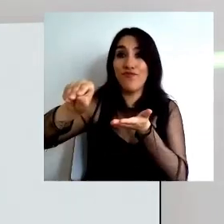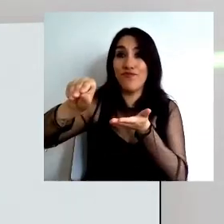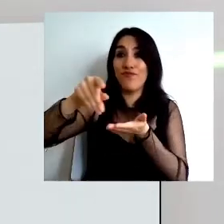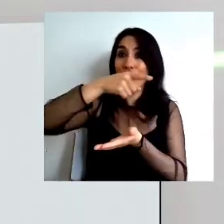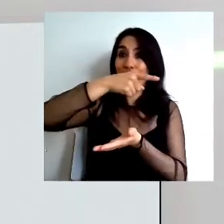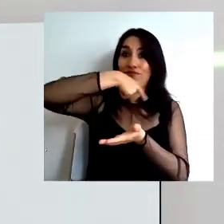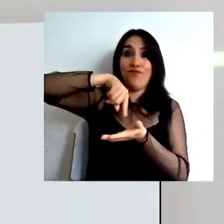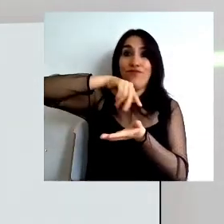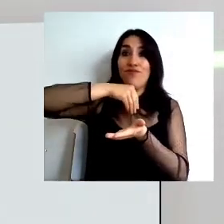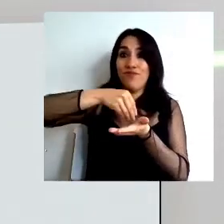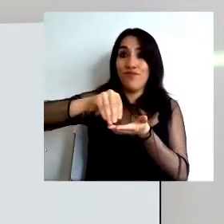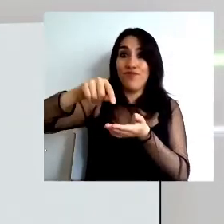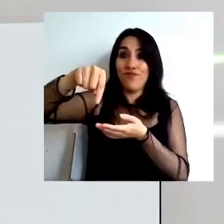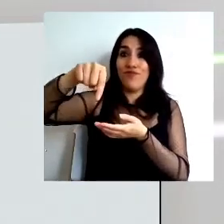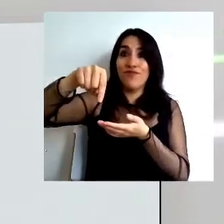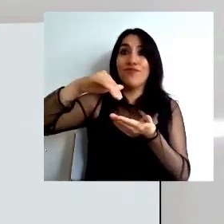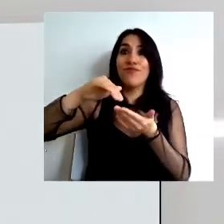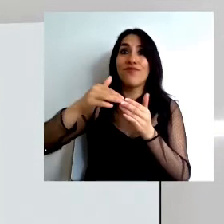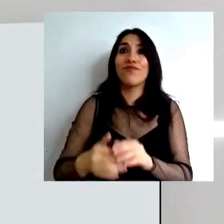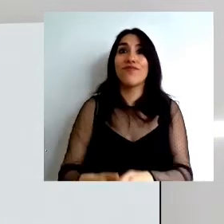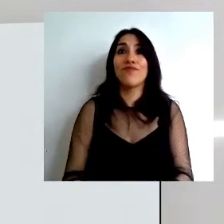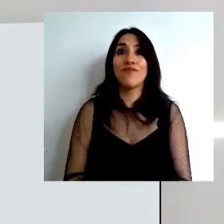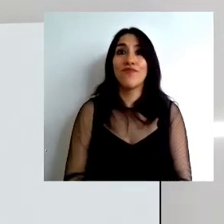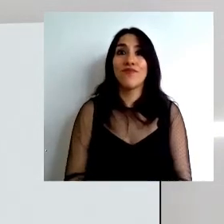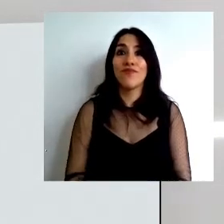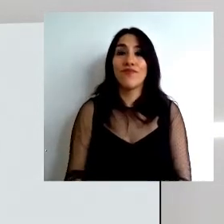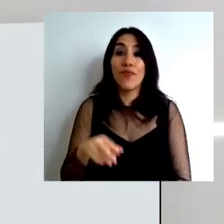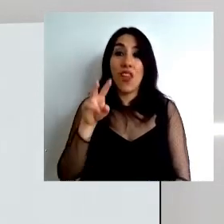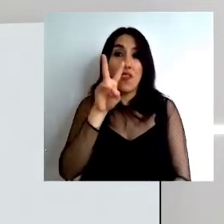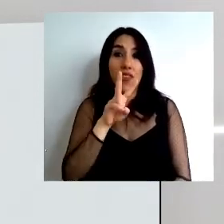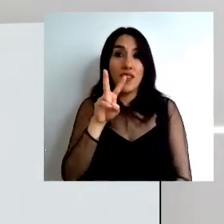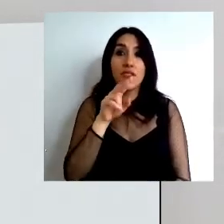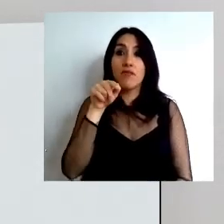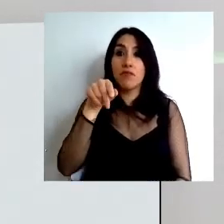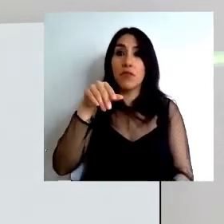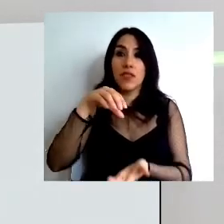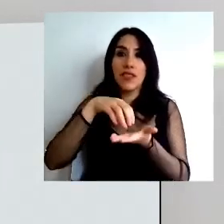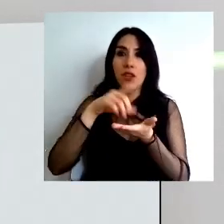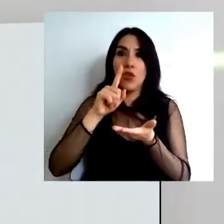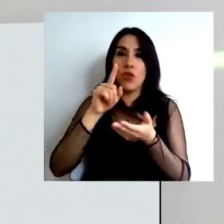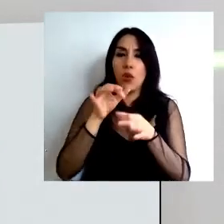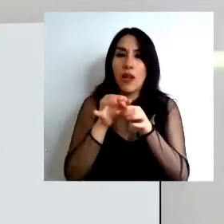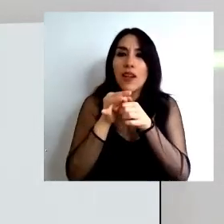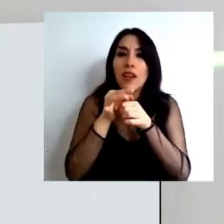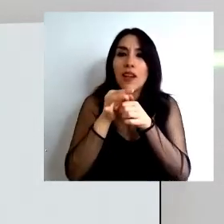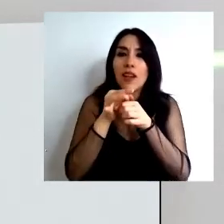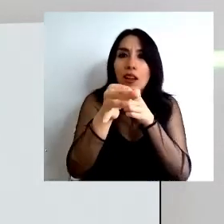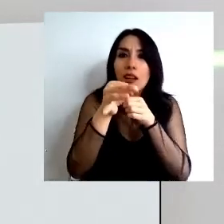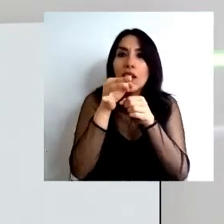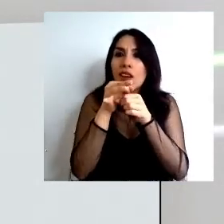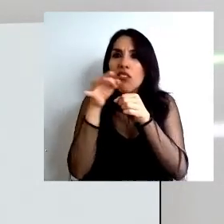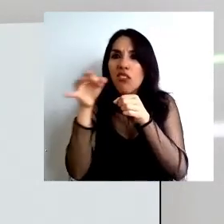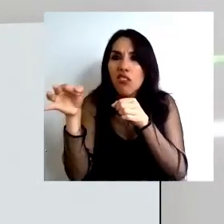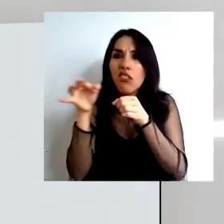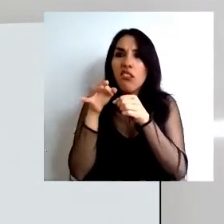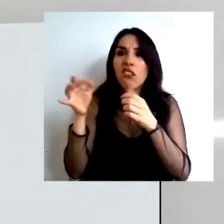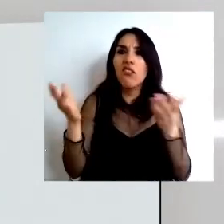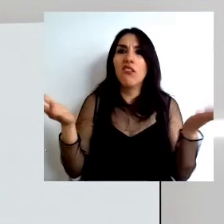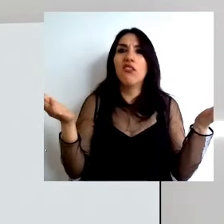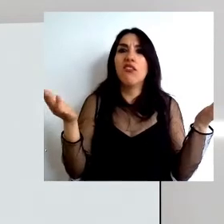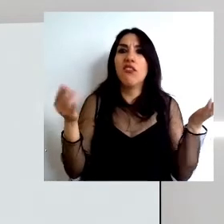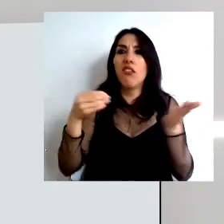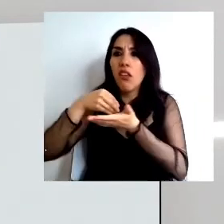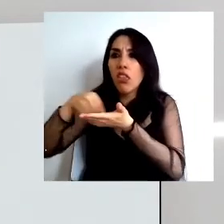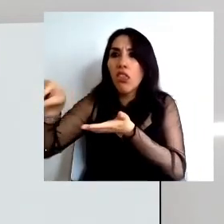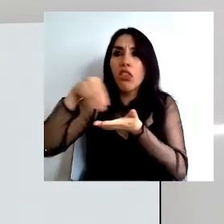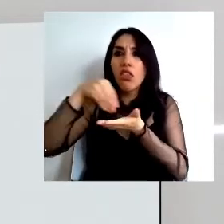our method to this branch. Because now I would say, I do not like so much the term